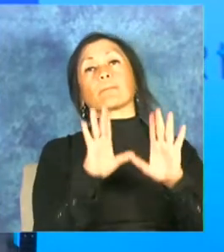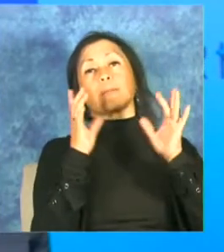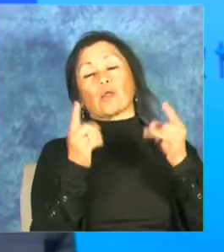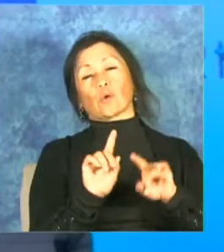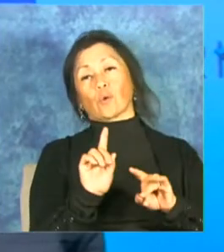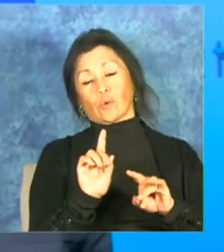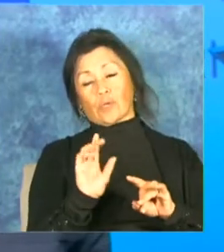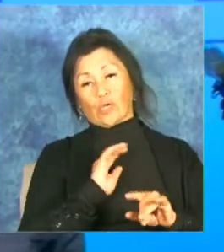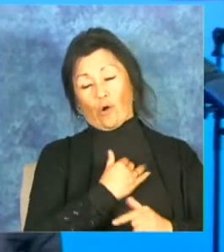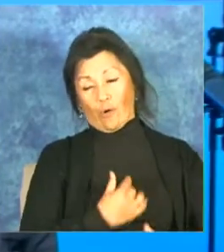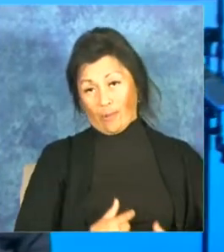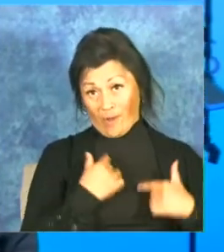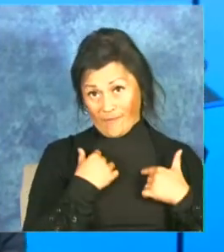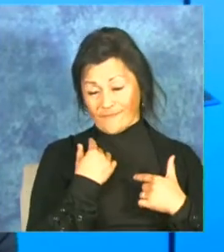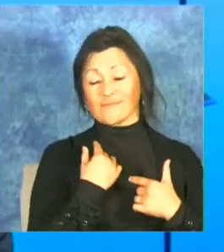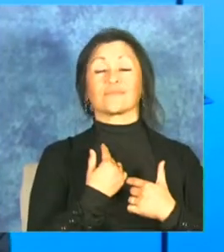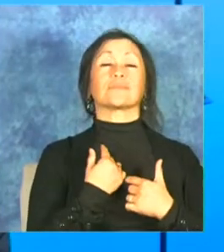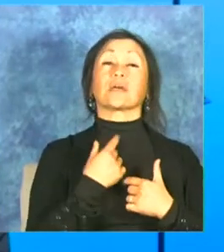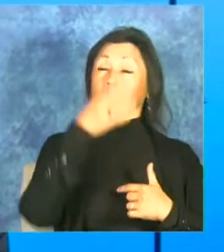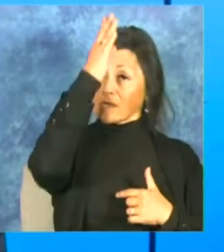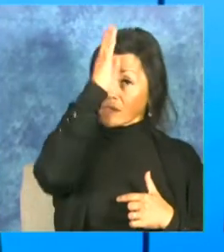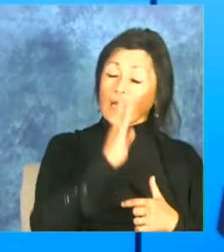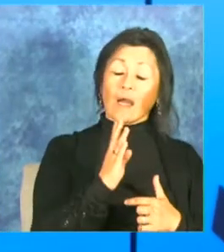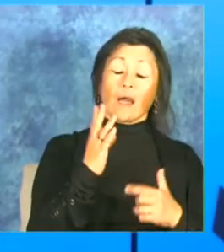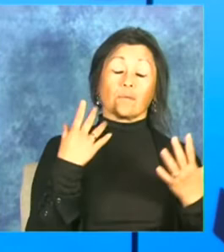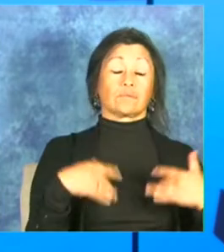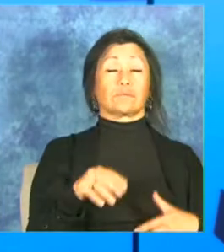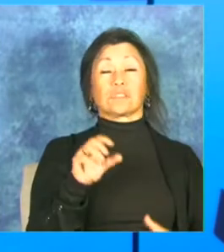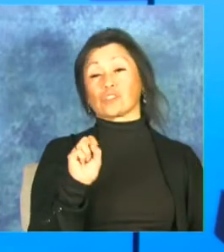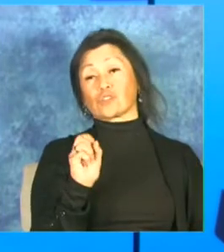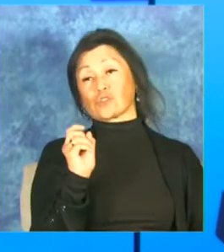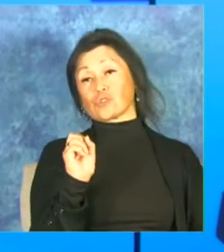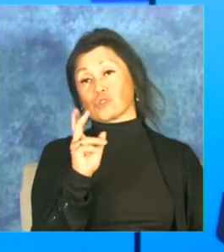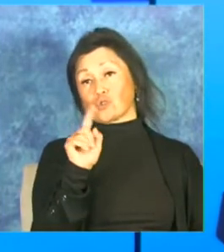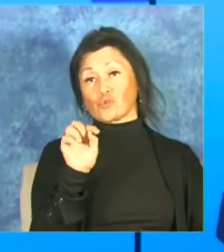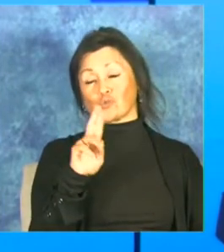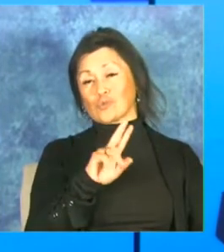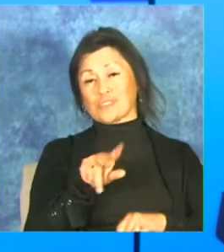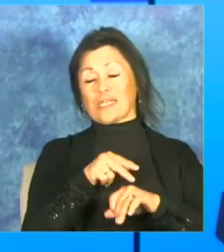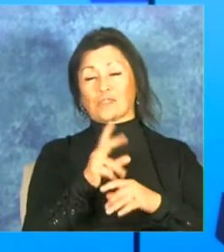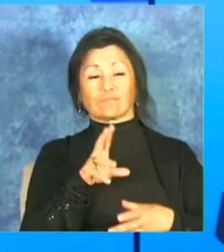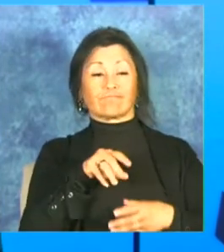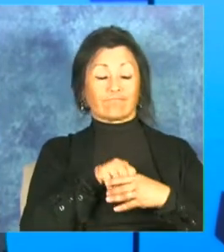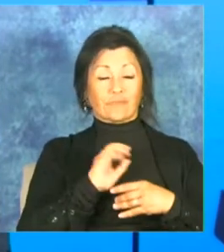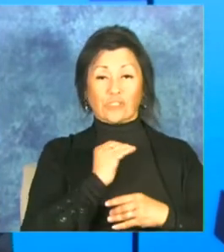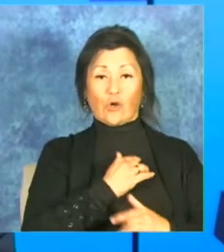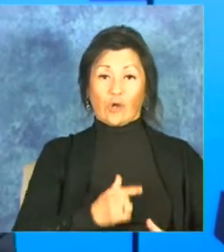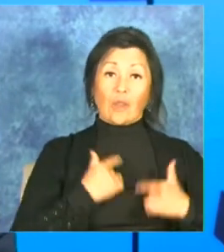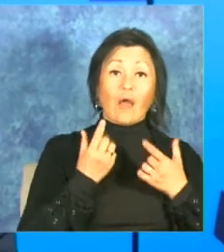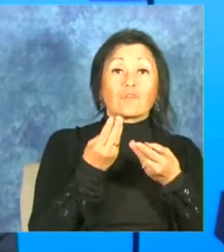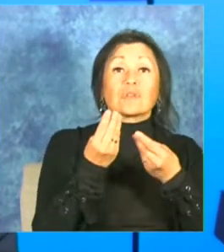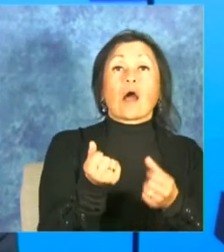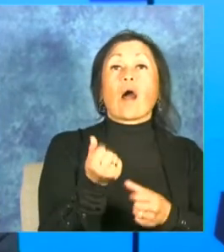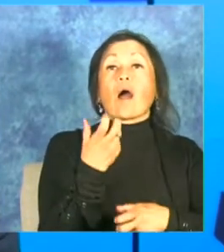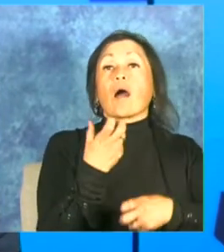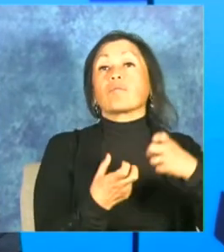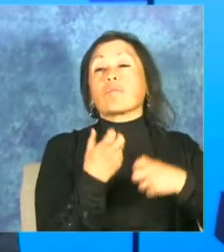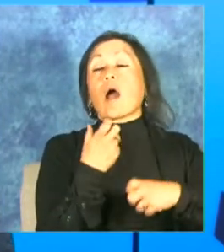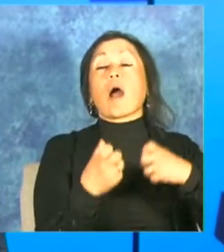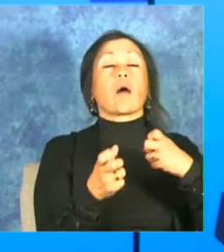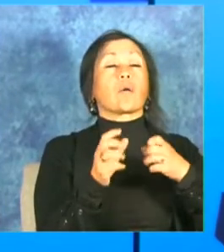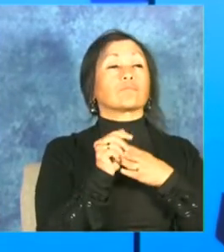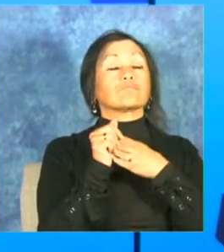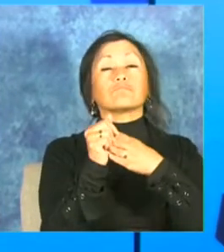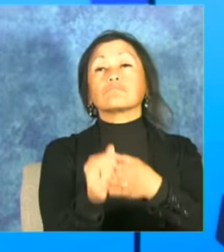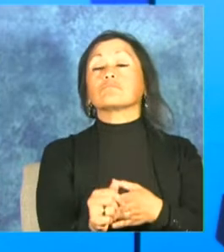your life where God has supernaturally intervened in our lives to resolve issues, to give clear direction, to